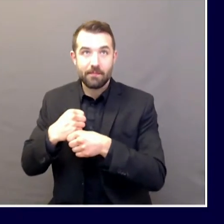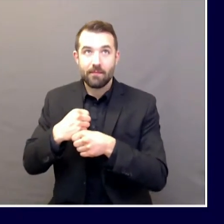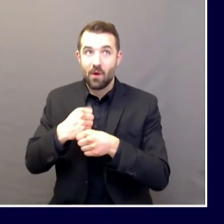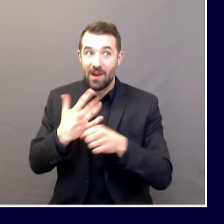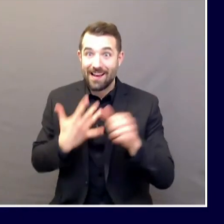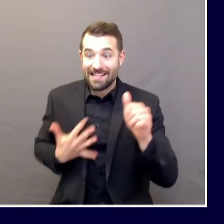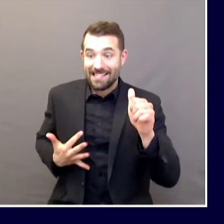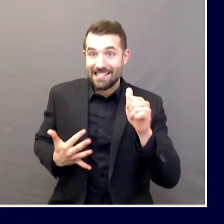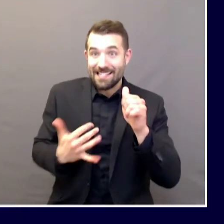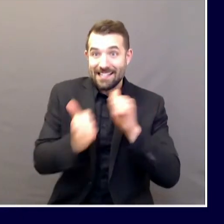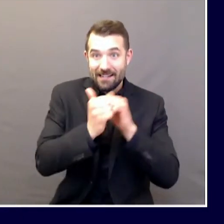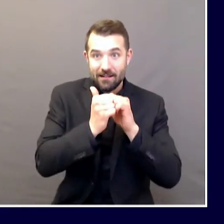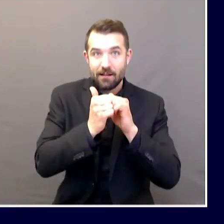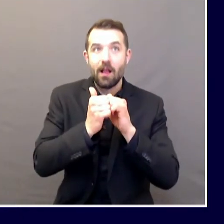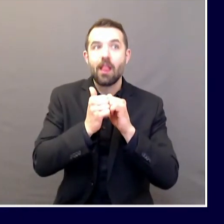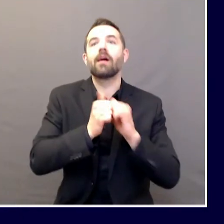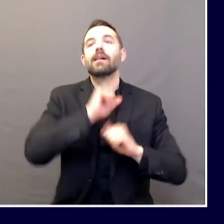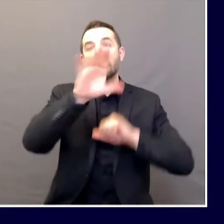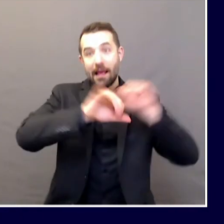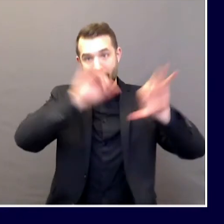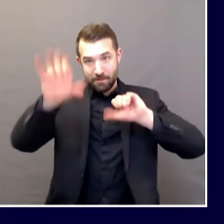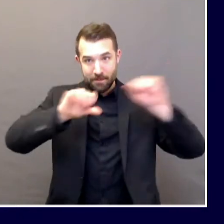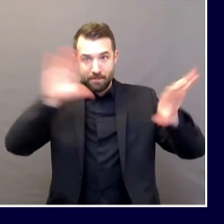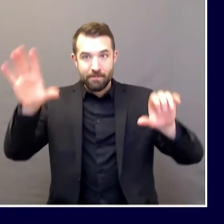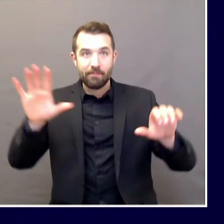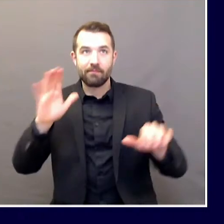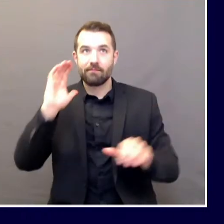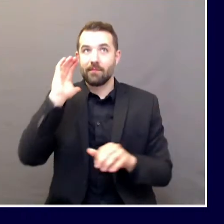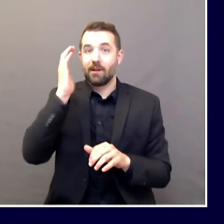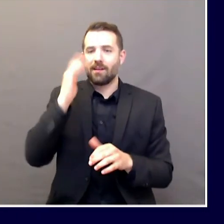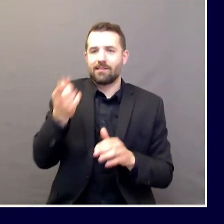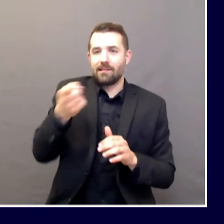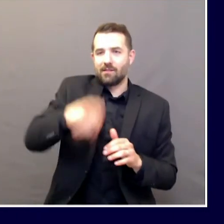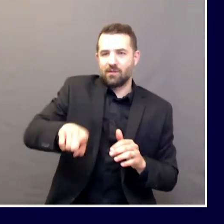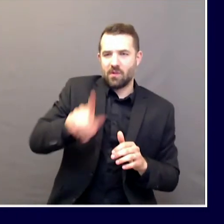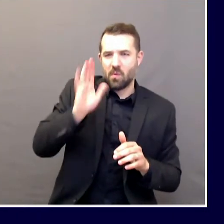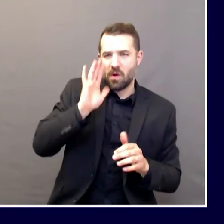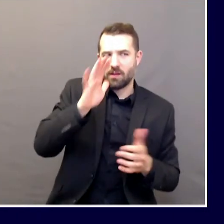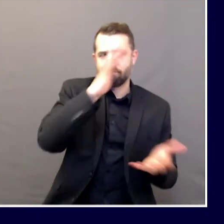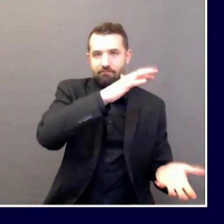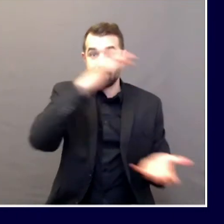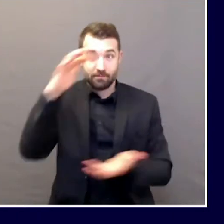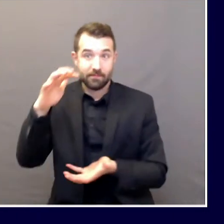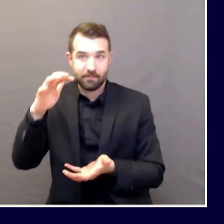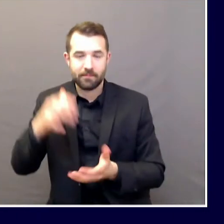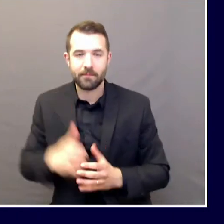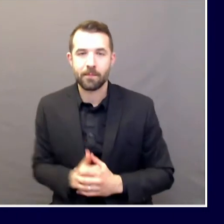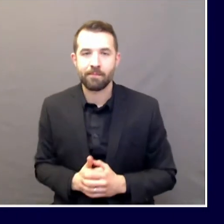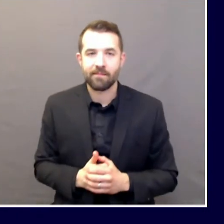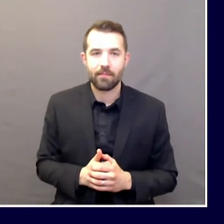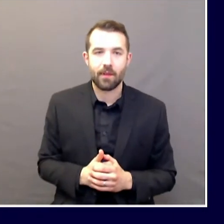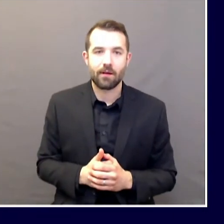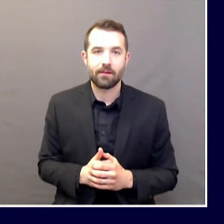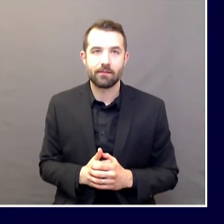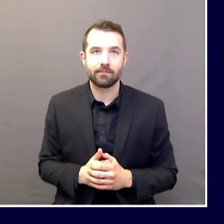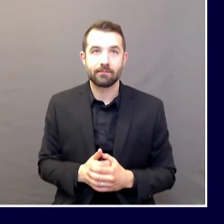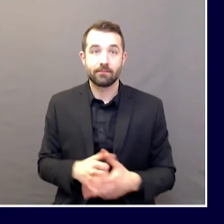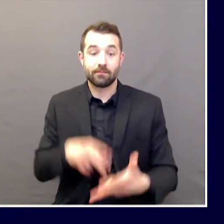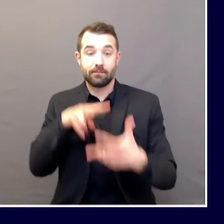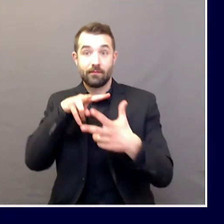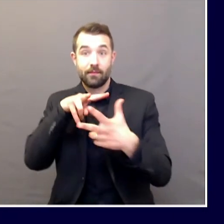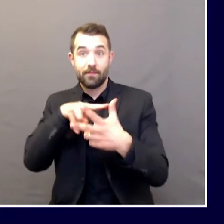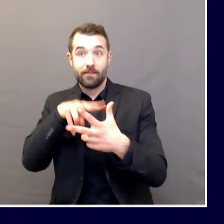not be as robust as the one we were hoping for next week. But there is also hope that there may be other increases, particularly